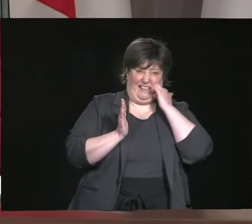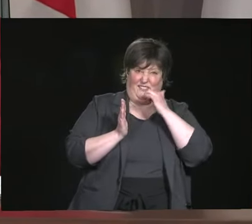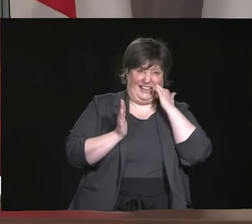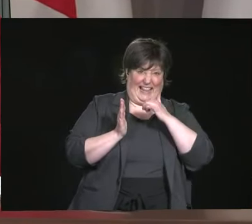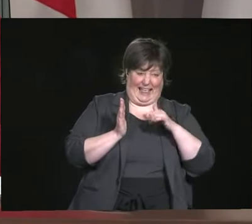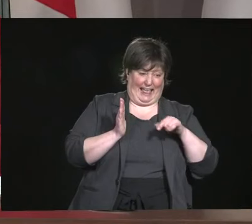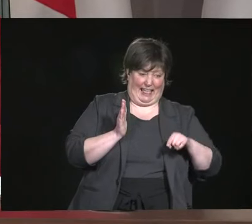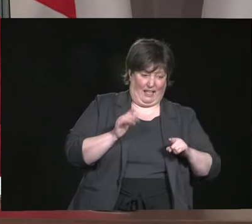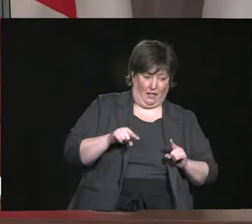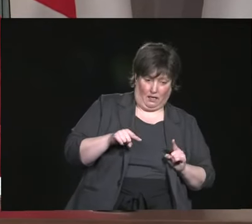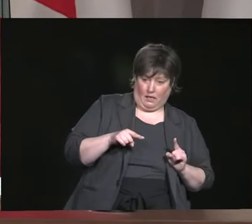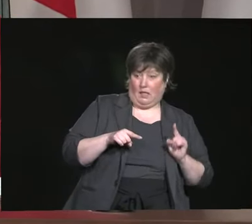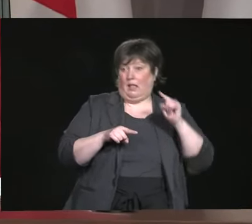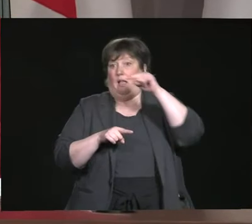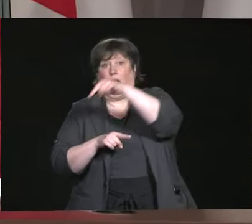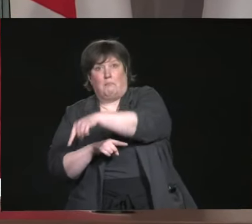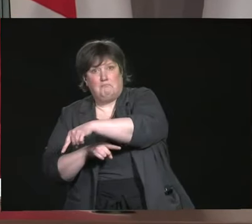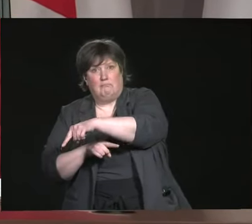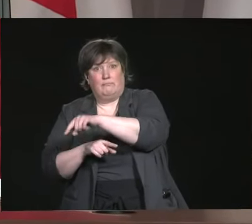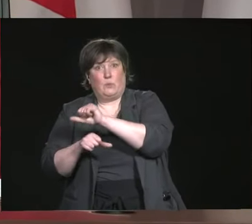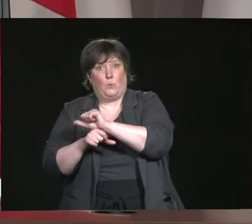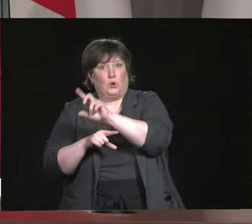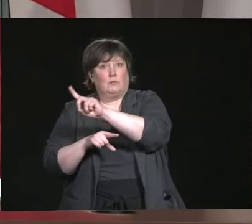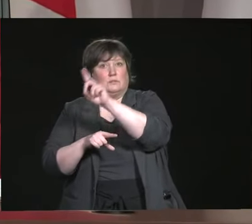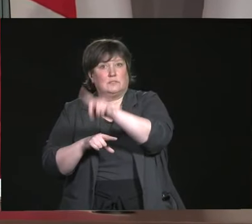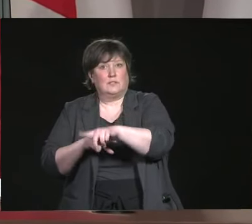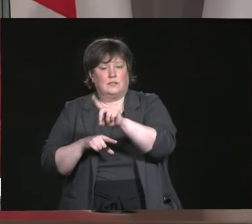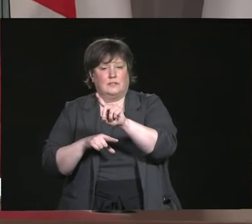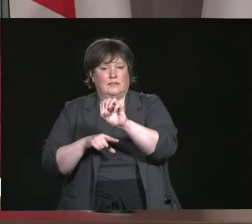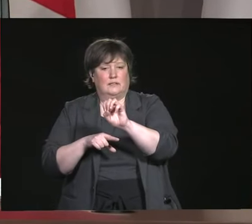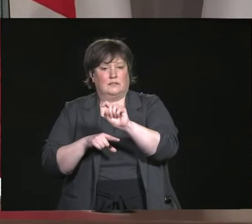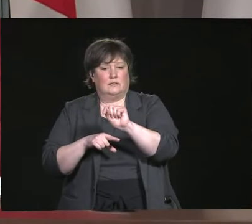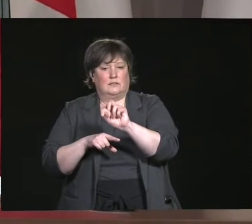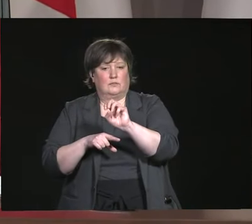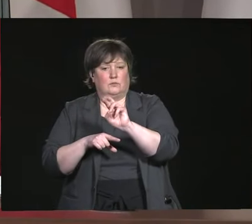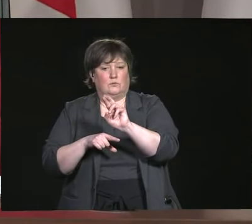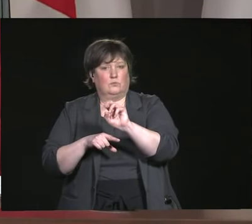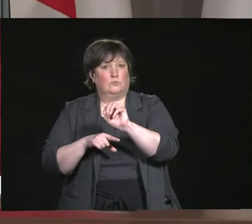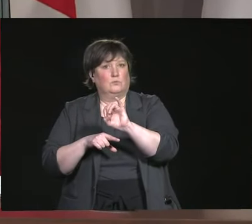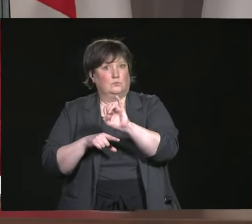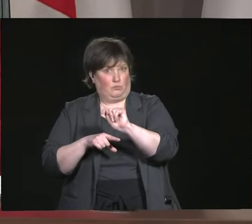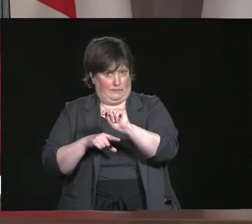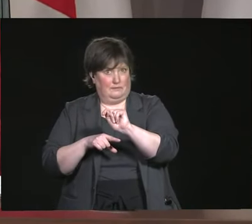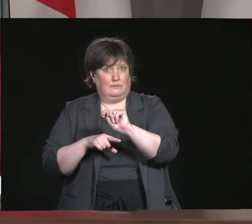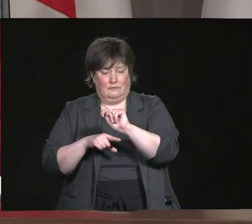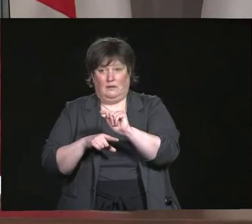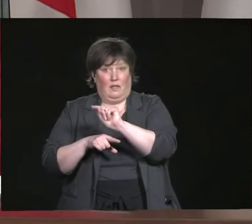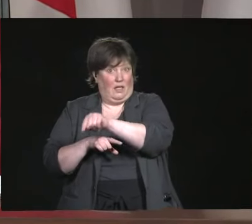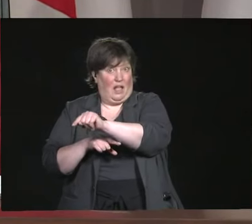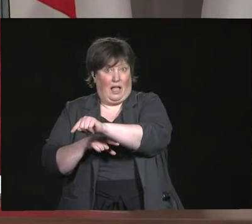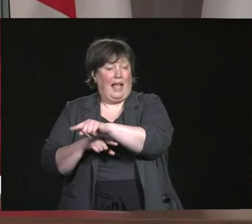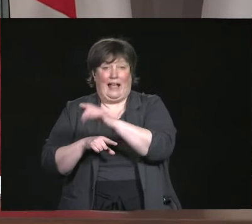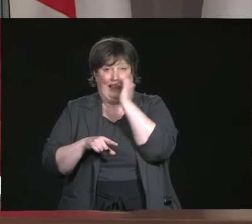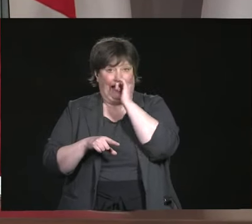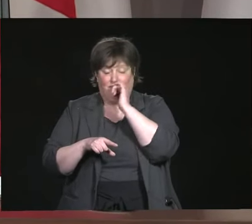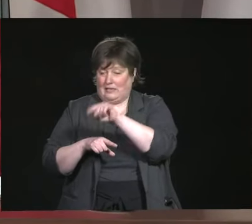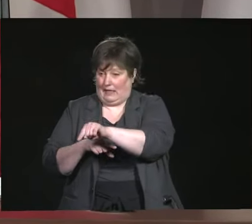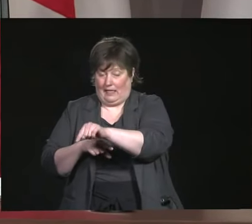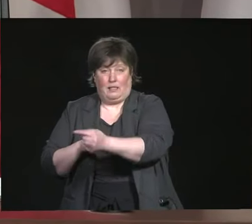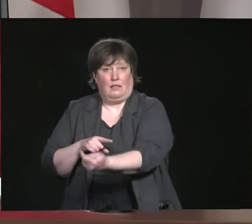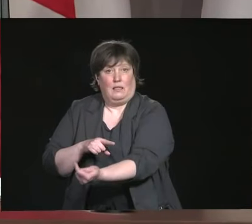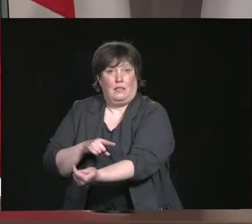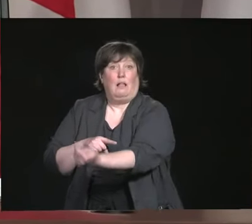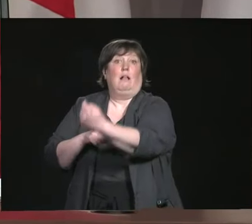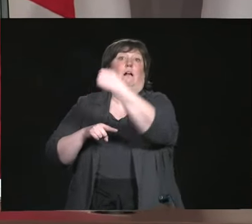to work in Detroit, and there are also people who cross the border from the United States every day